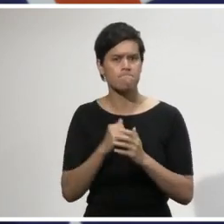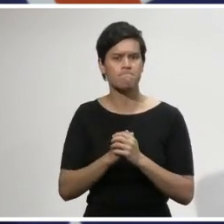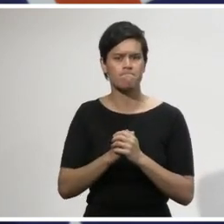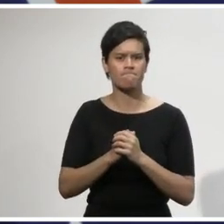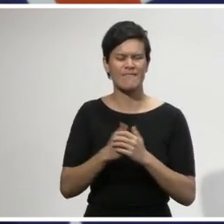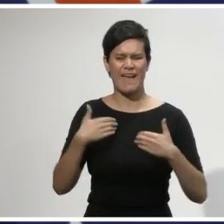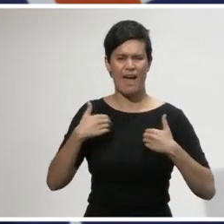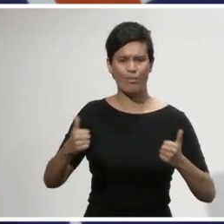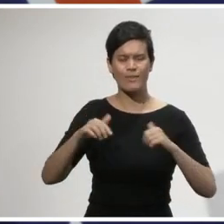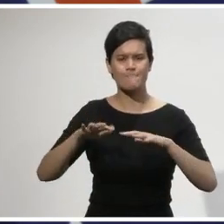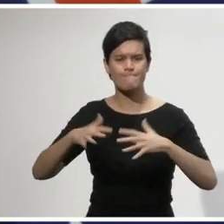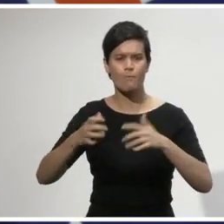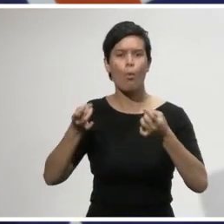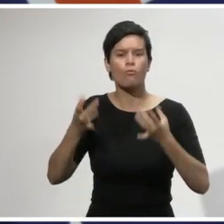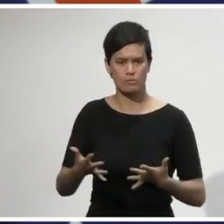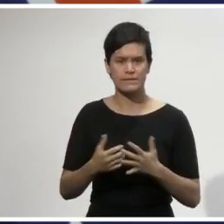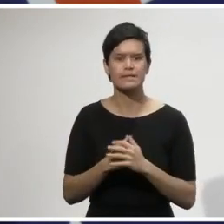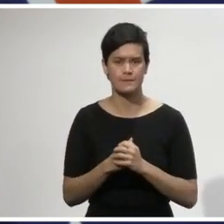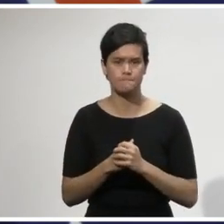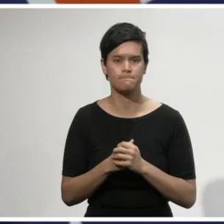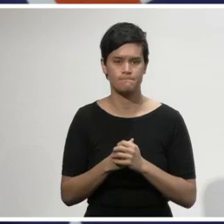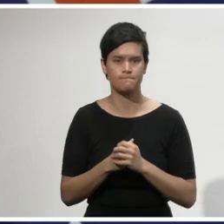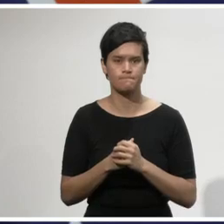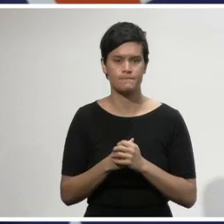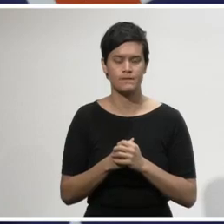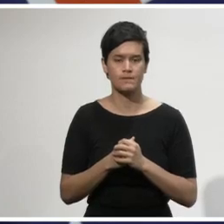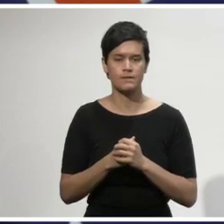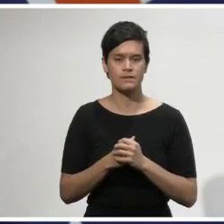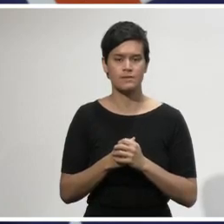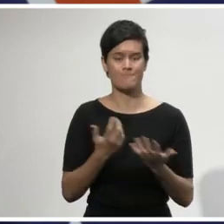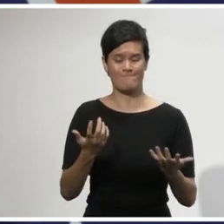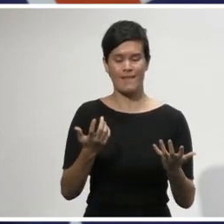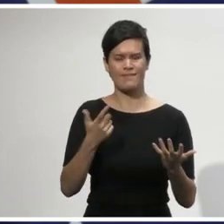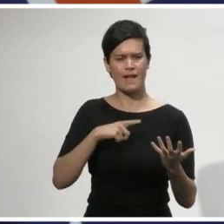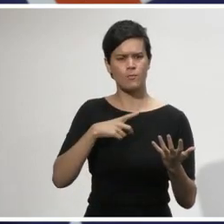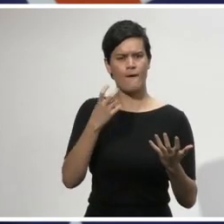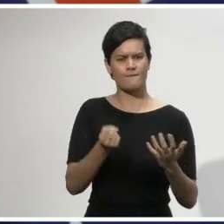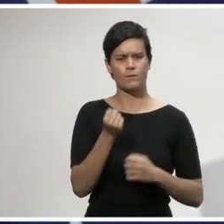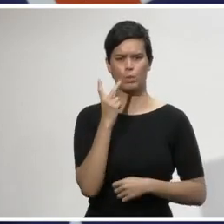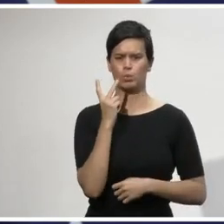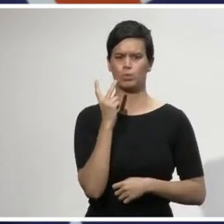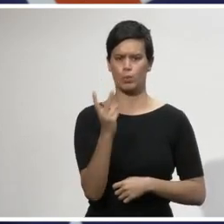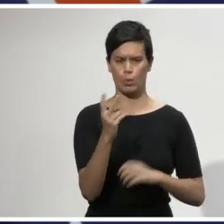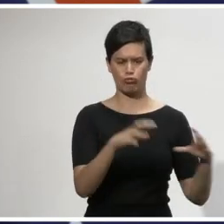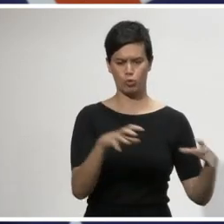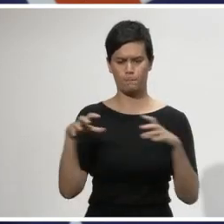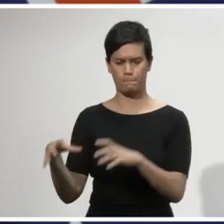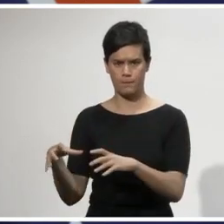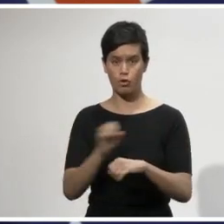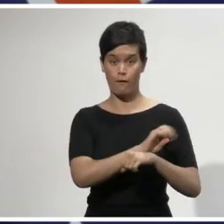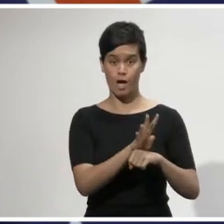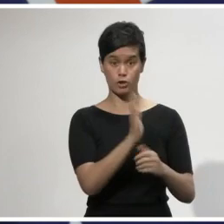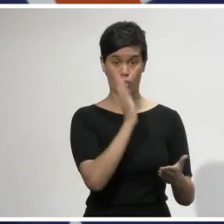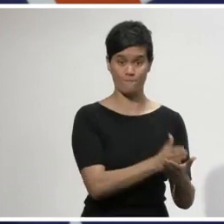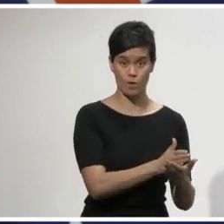frail, and so this is where the probable definition comes in, where we may not have been able to test